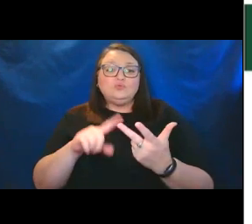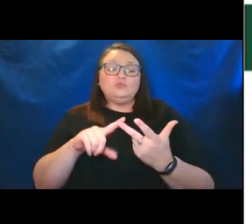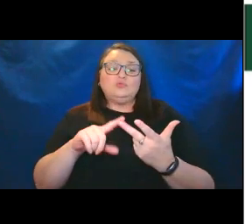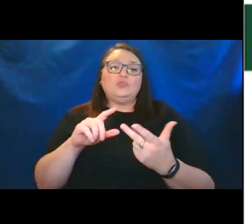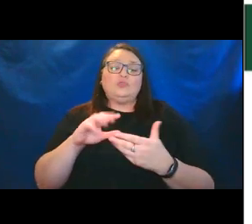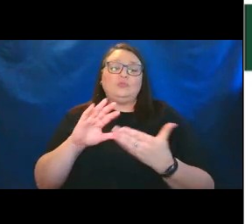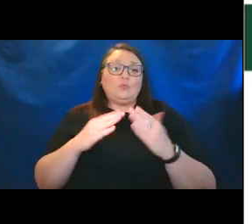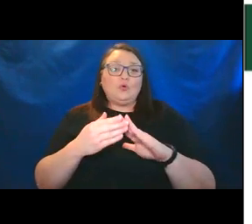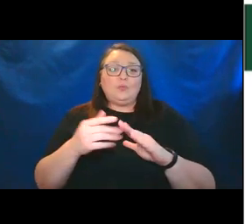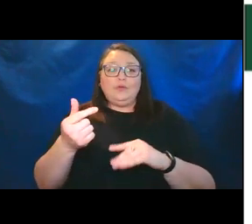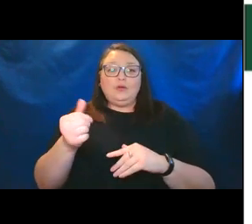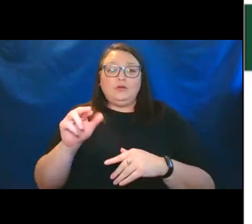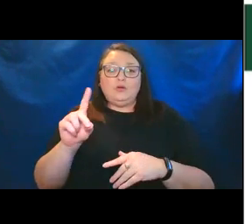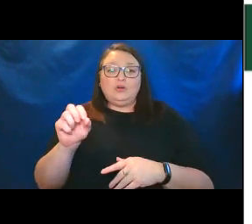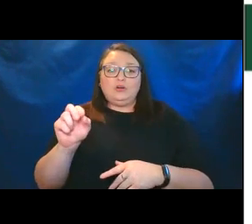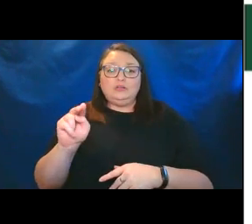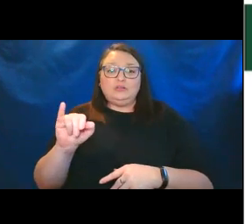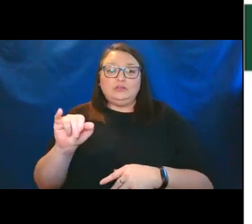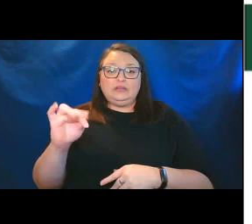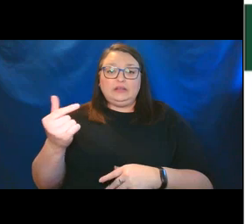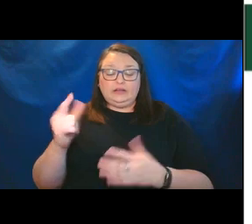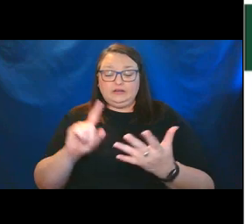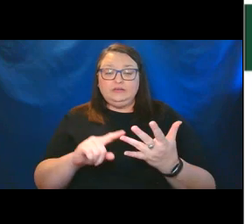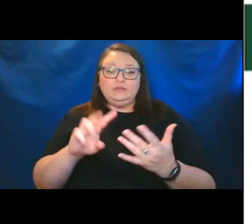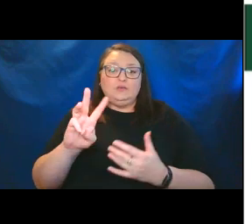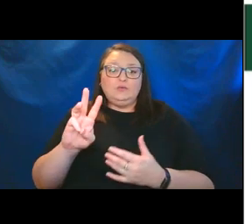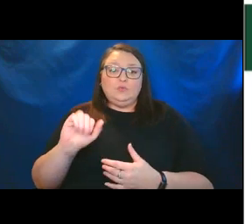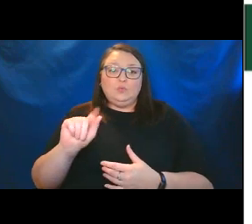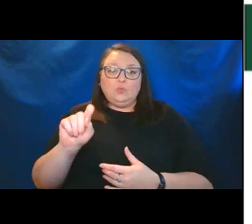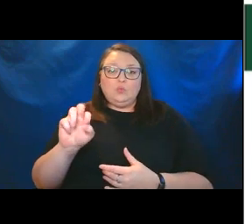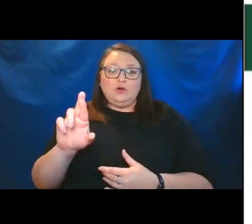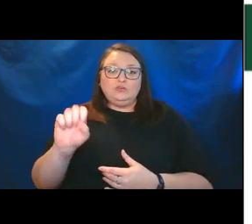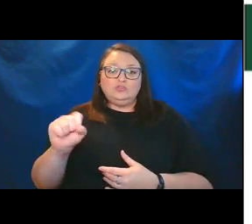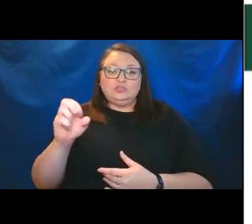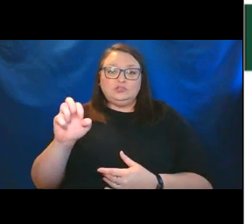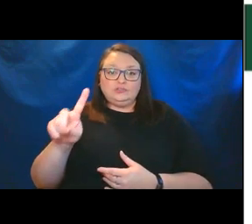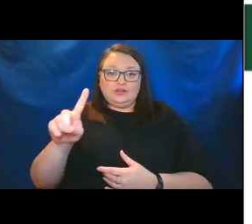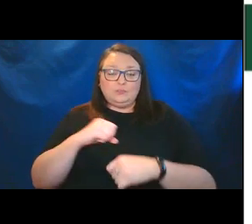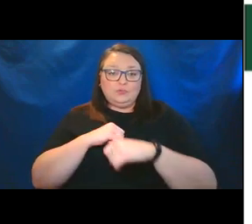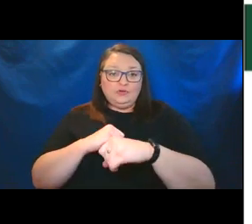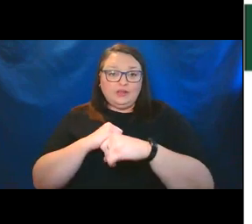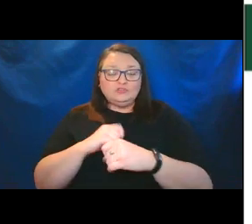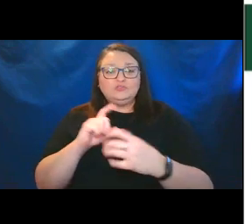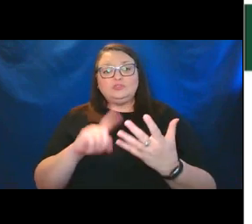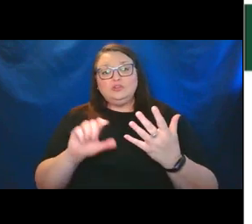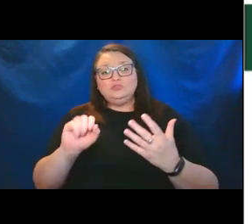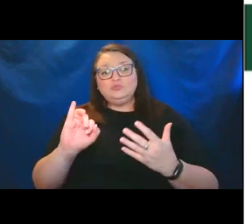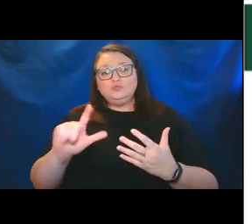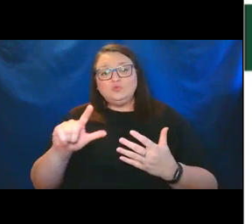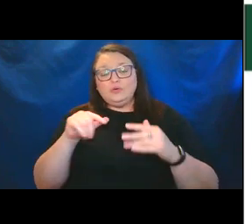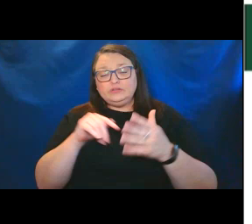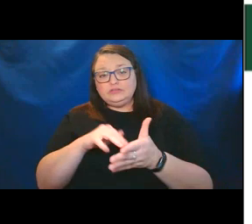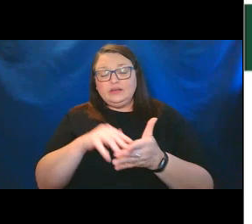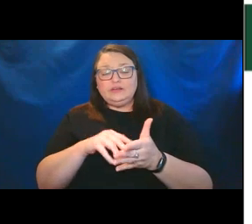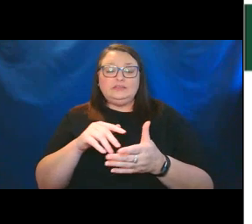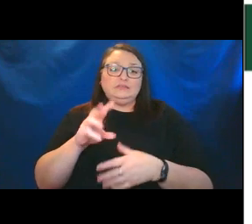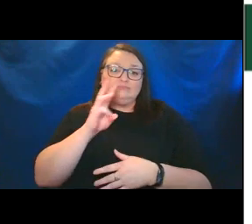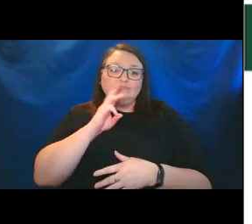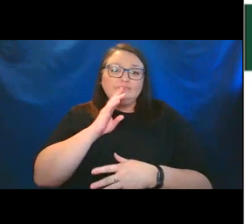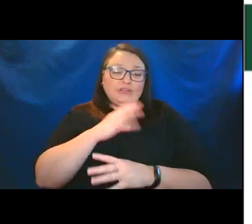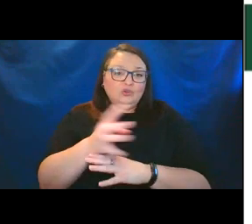gardening, watershed protection, soil studies, irrigation. I could go on and on. And so my proposition